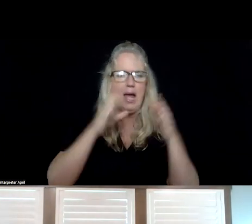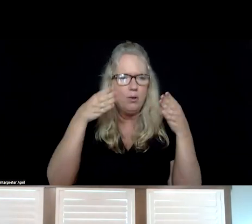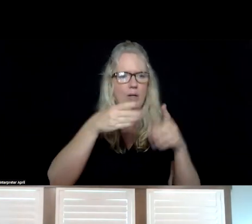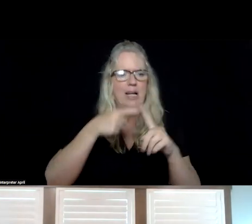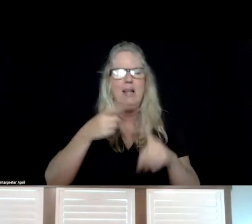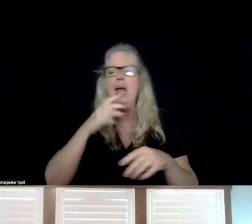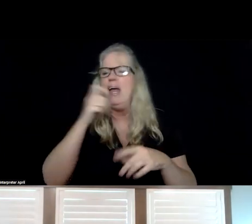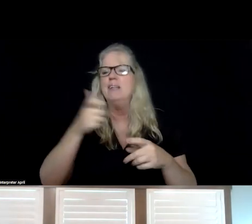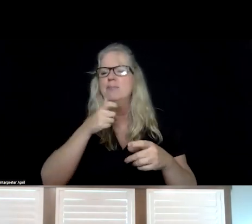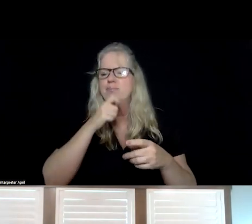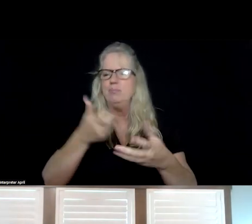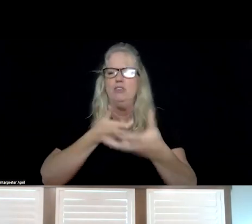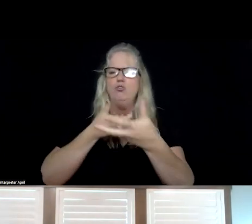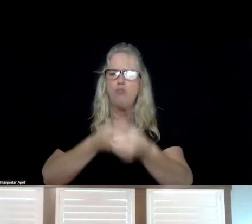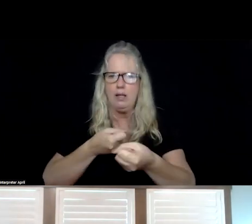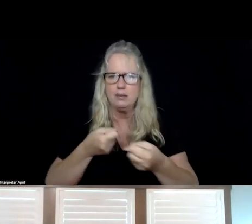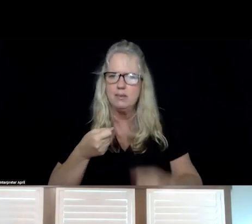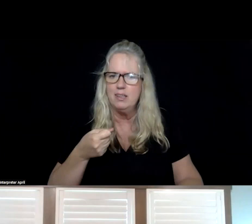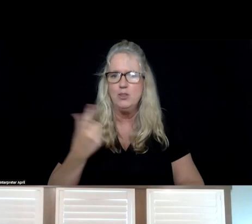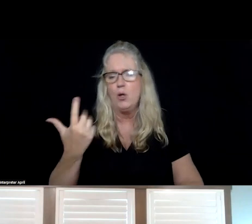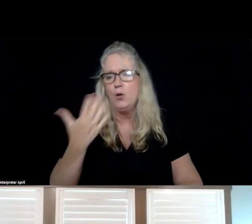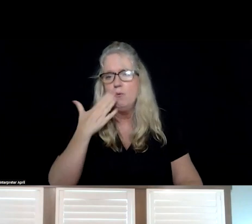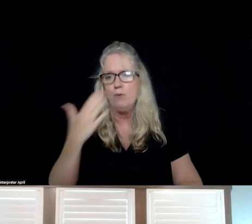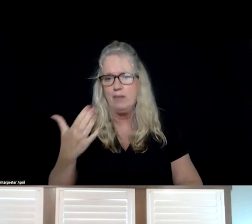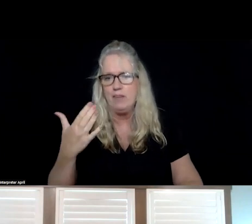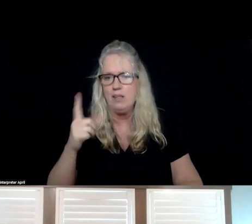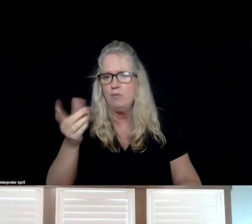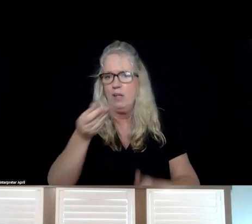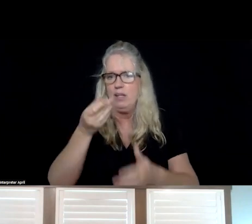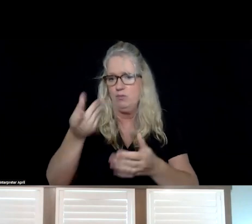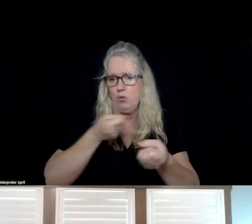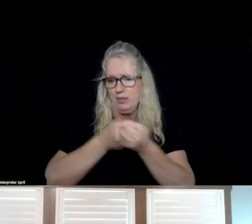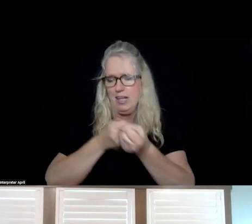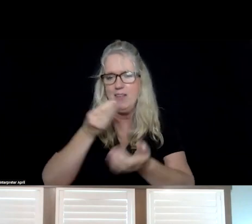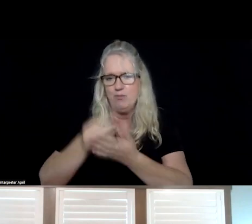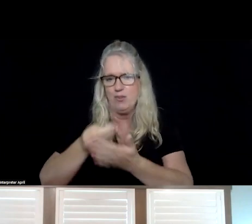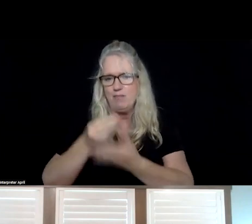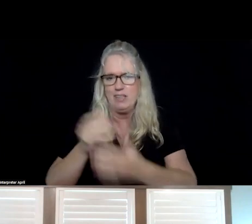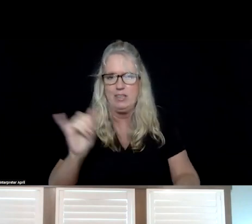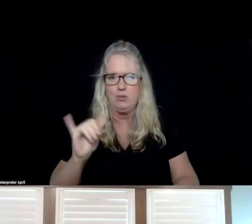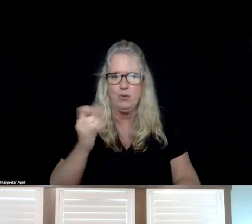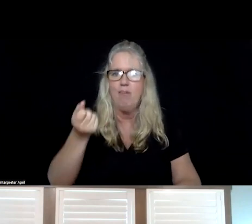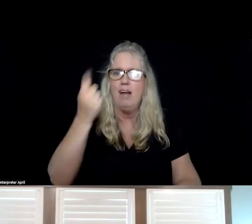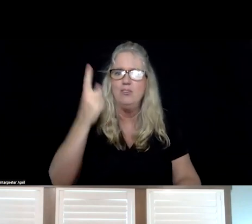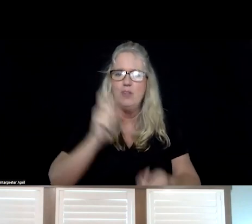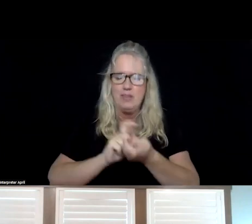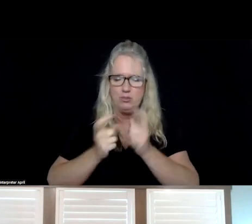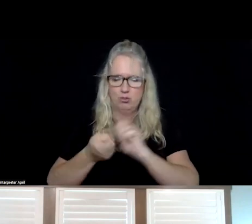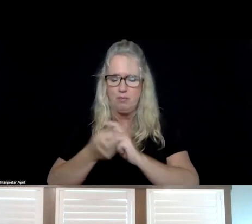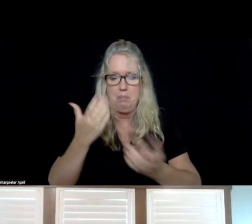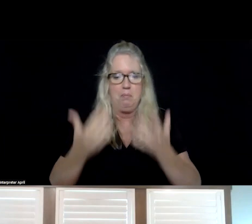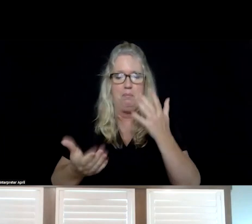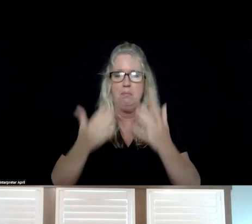mistrust in this paper. And so we thank them for that and for funding the paper too. These changes may include culture